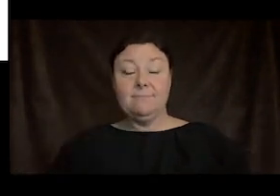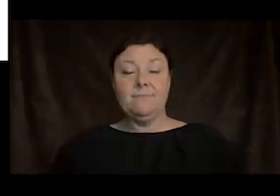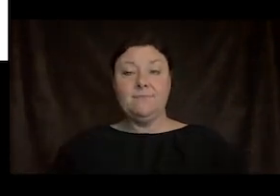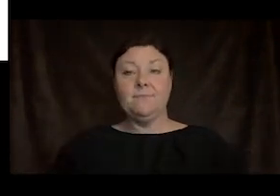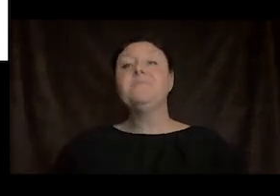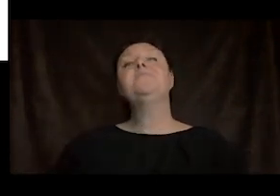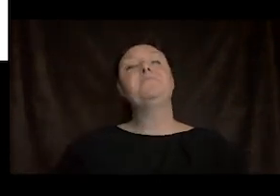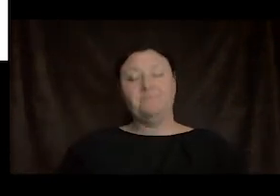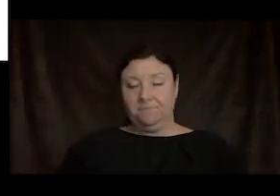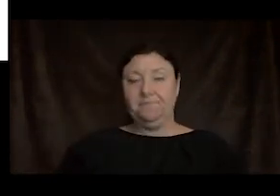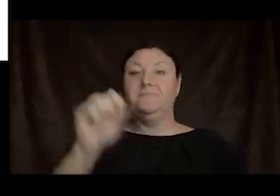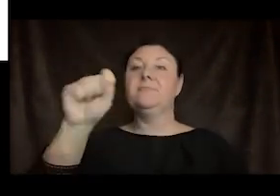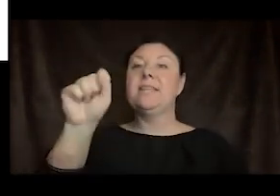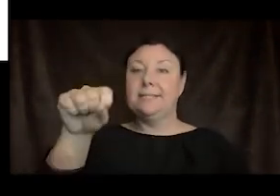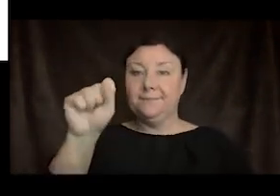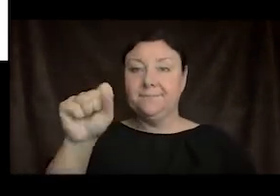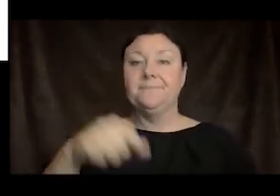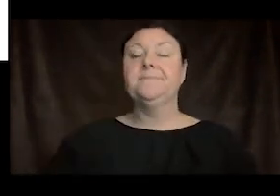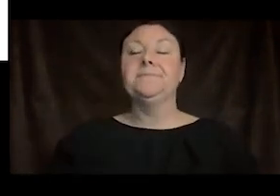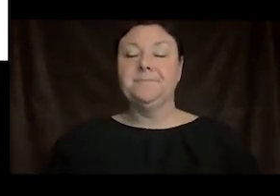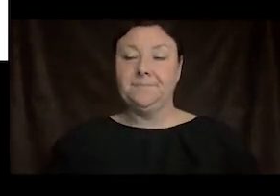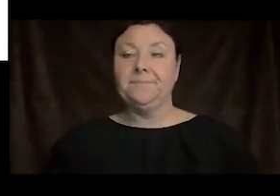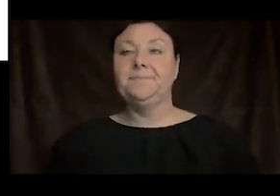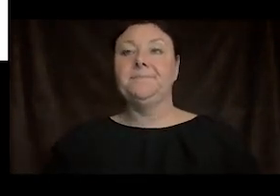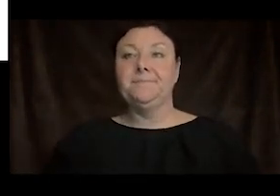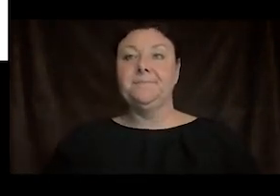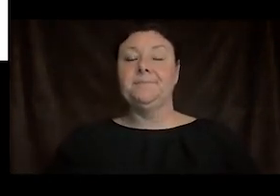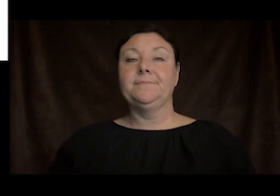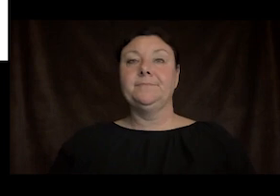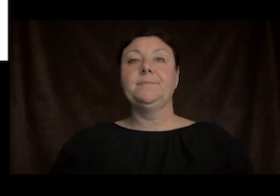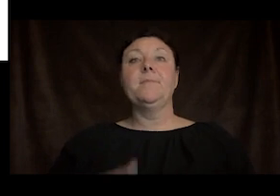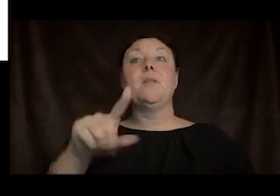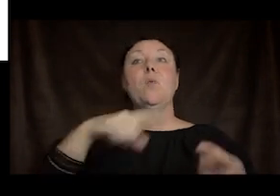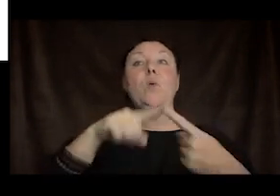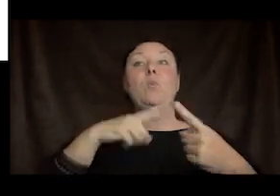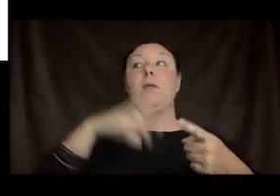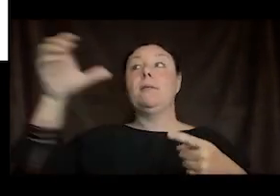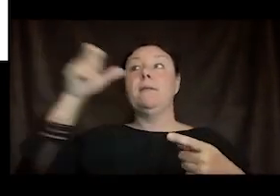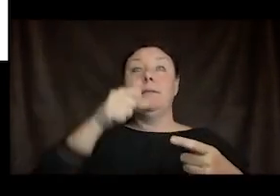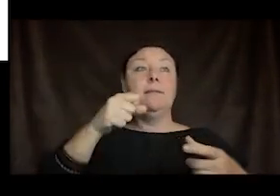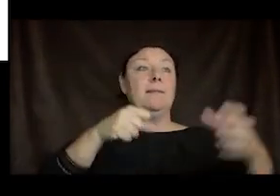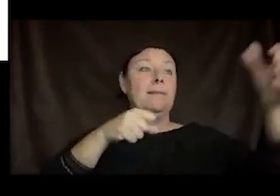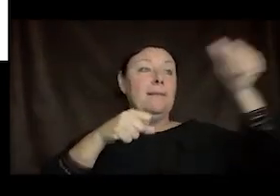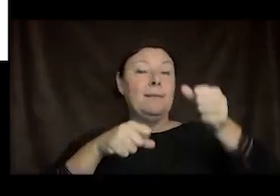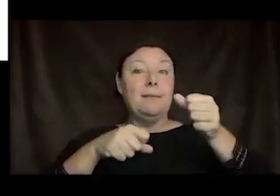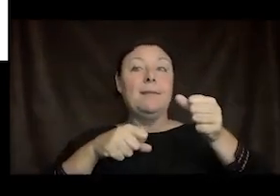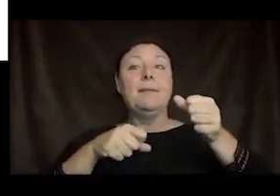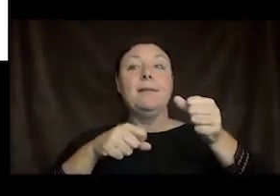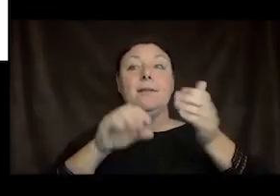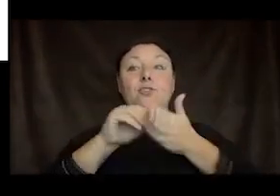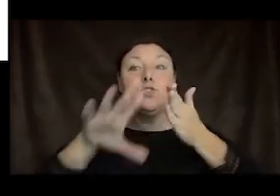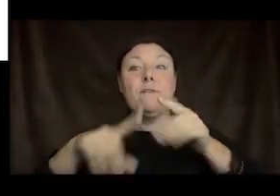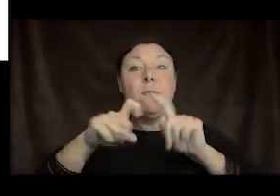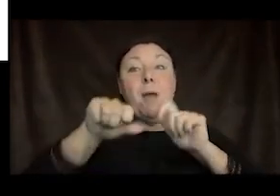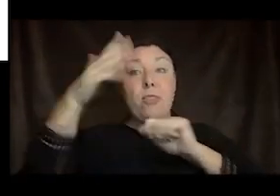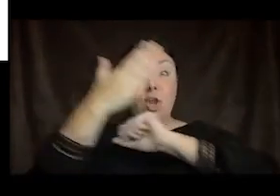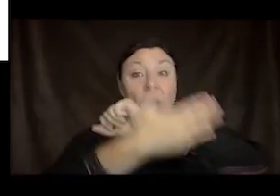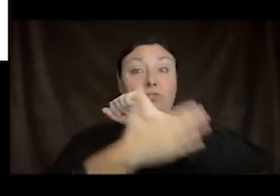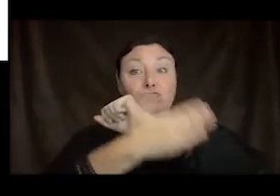Yes, I think that what happens when we bring in other geographic